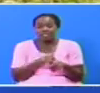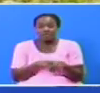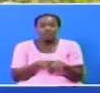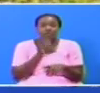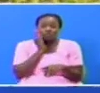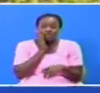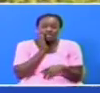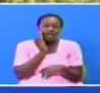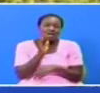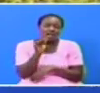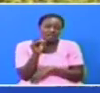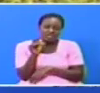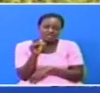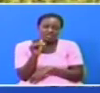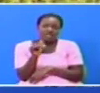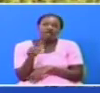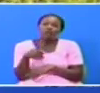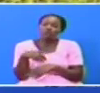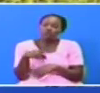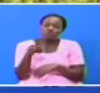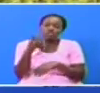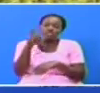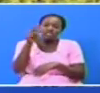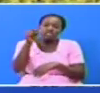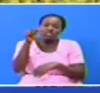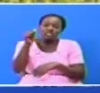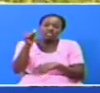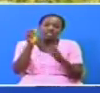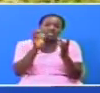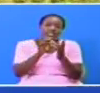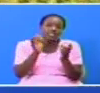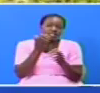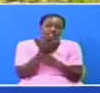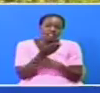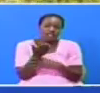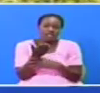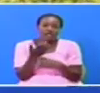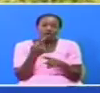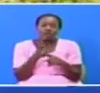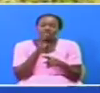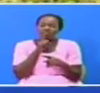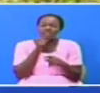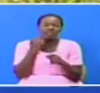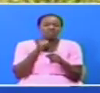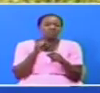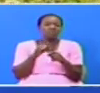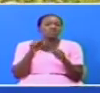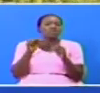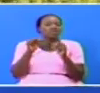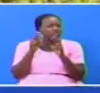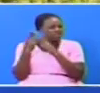requesting that we go for a DNA, because at that very moment the father had denied paternity of the